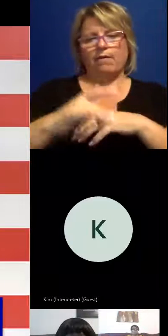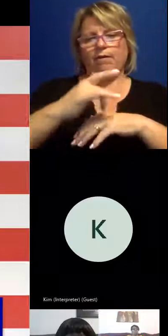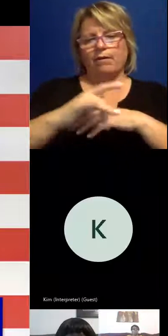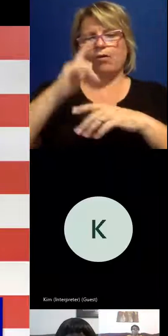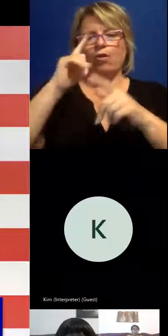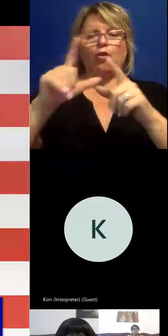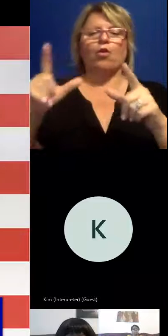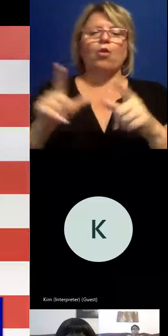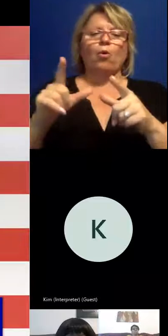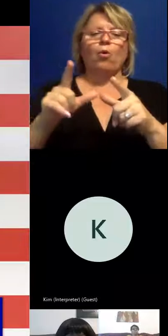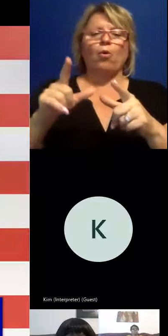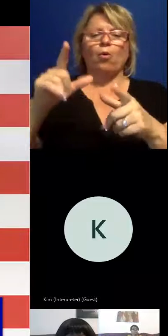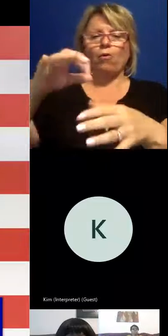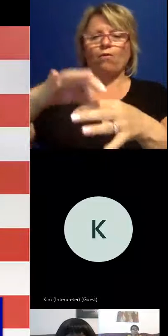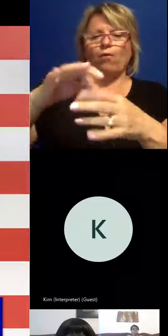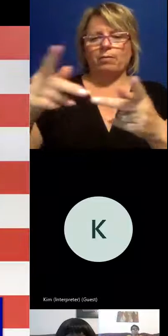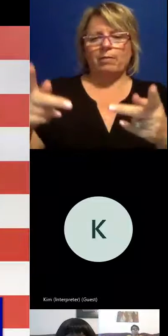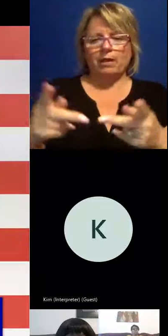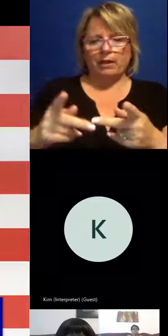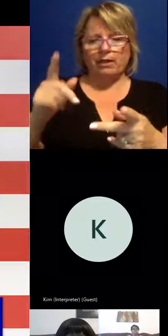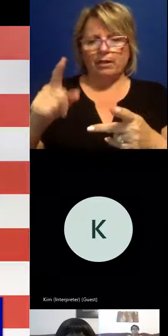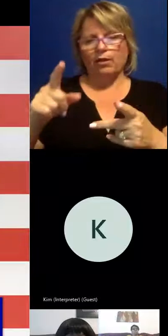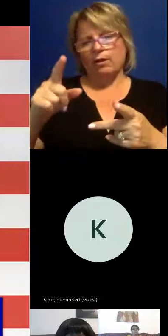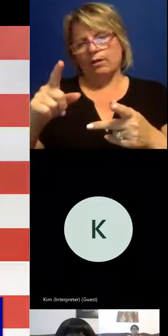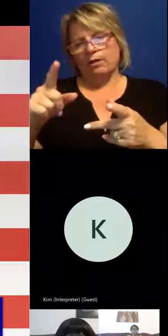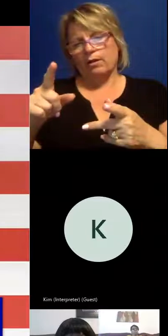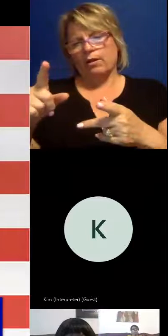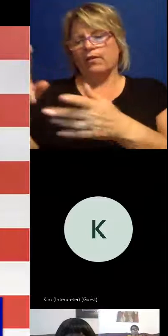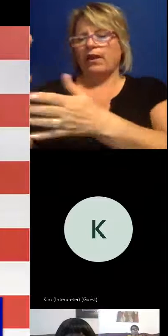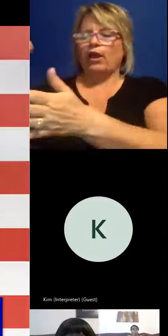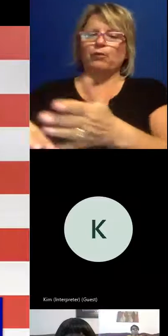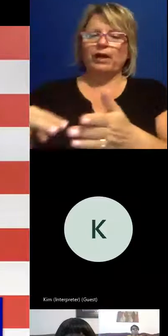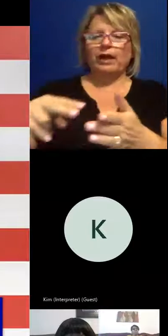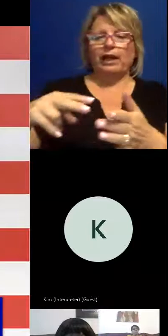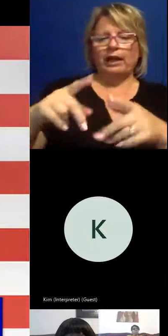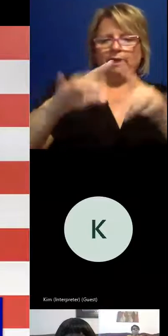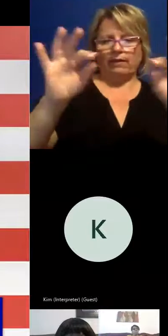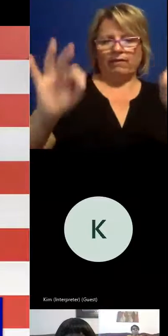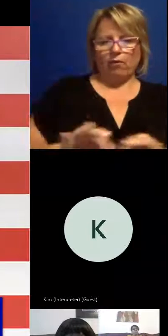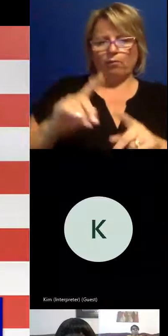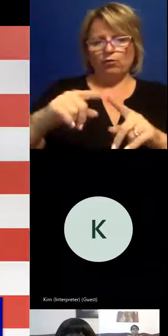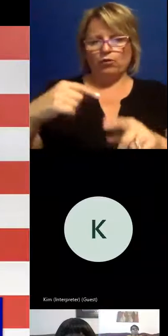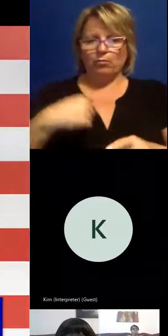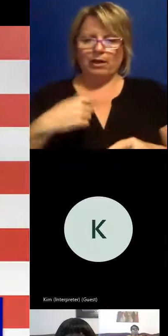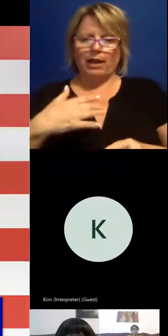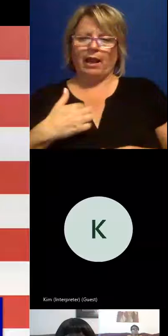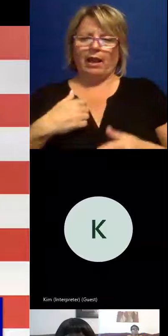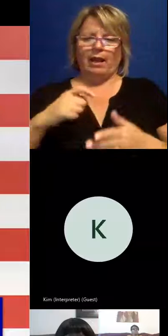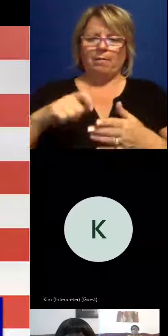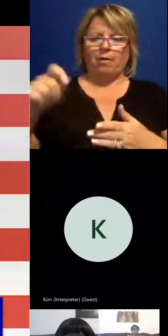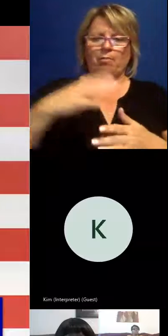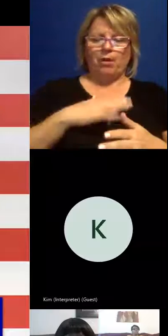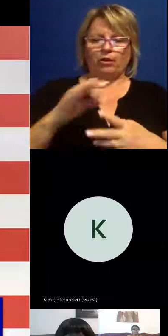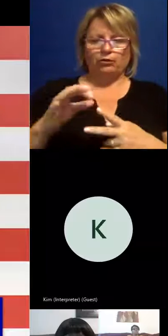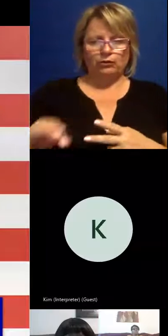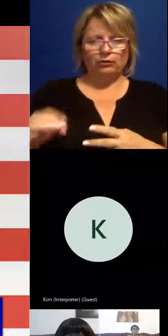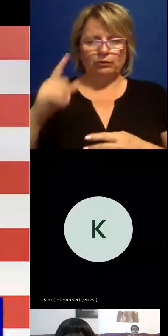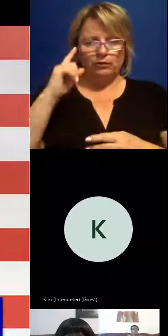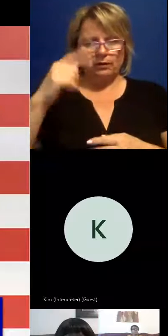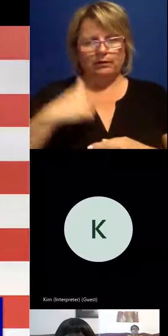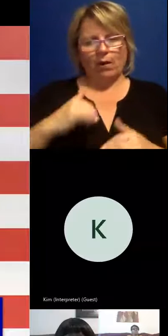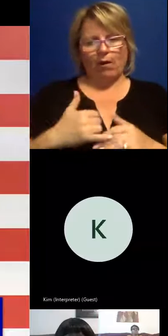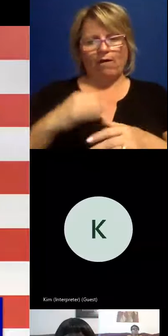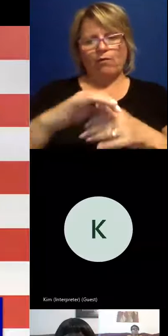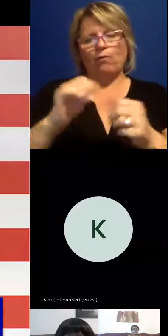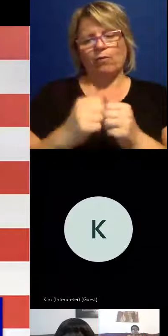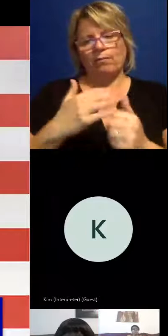at your local polling place that reads the ballot to me and marks my choices. So that's how I vote with a disability. I hope you